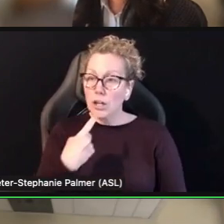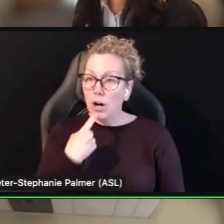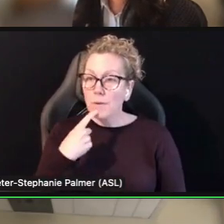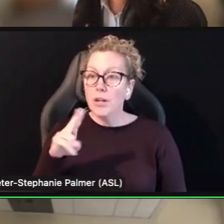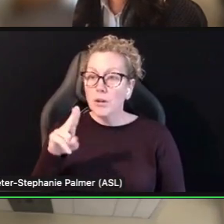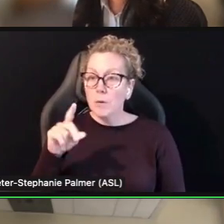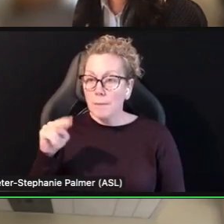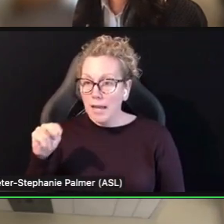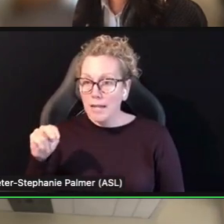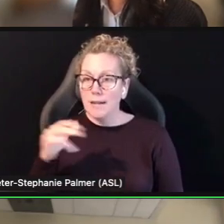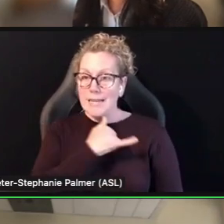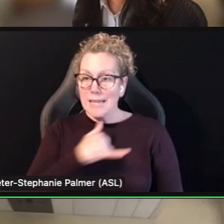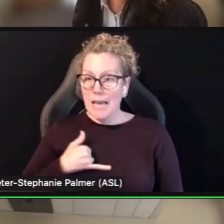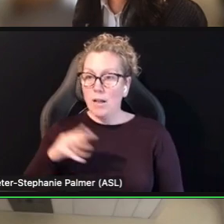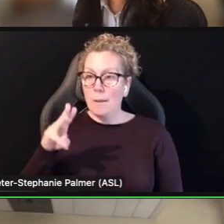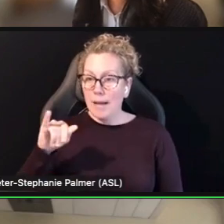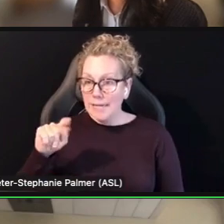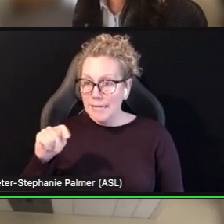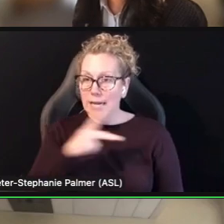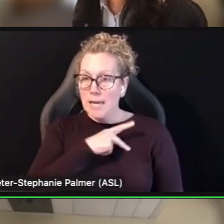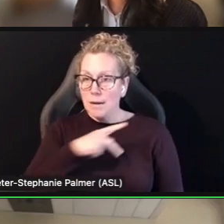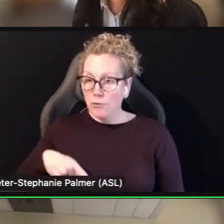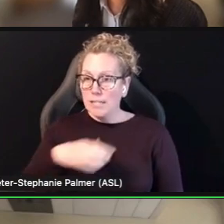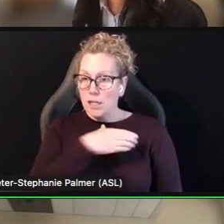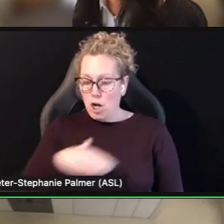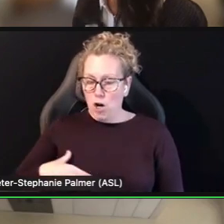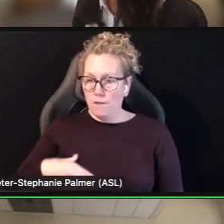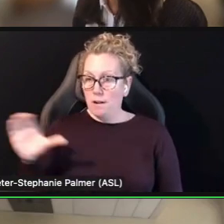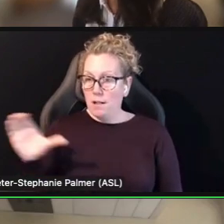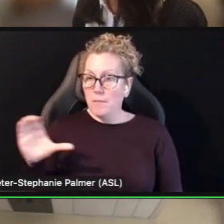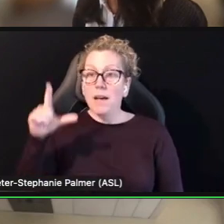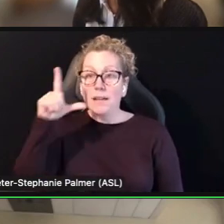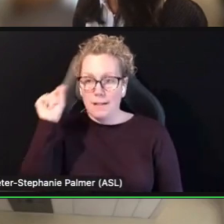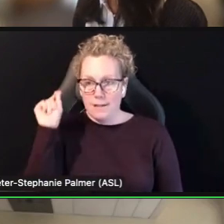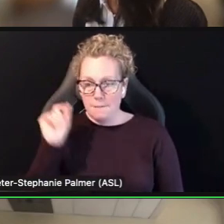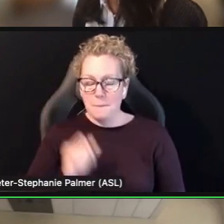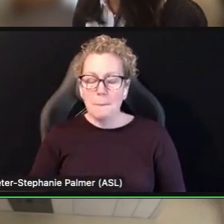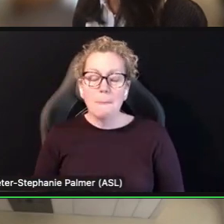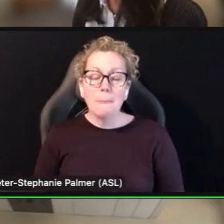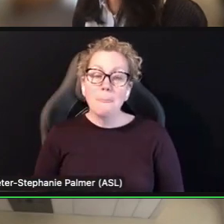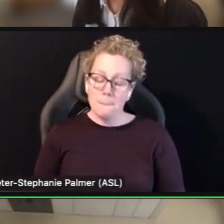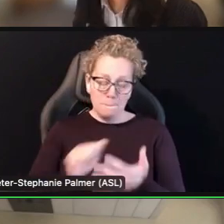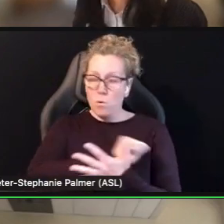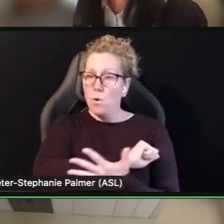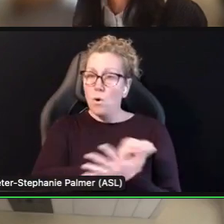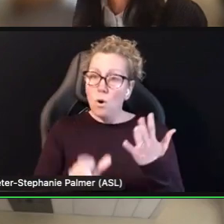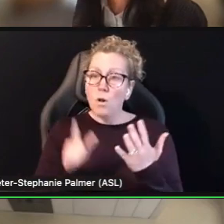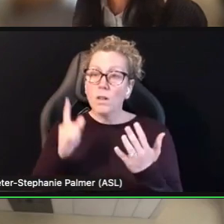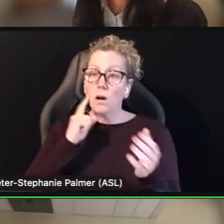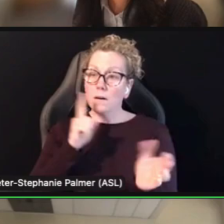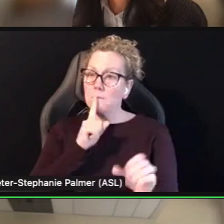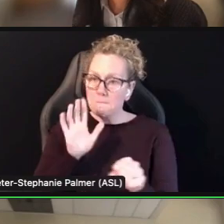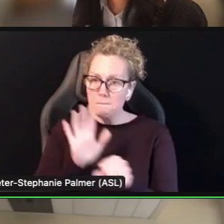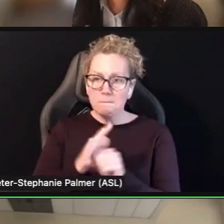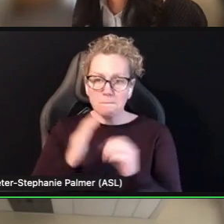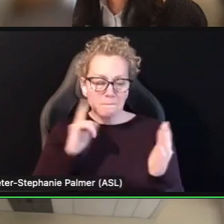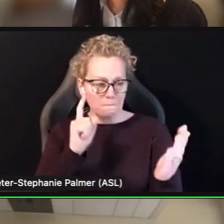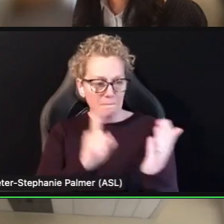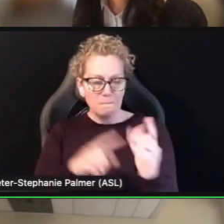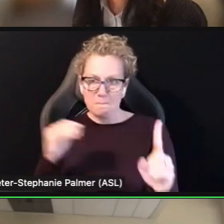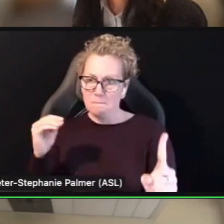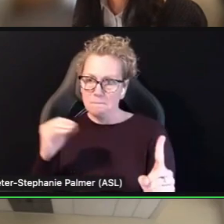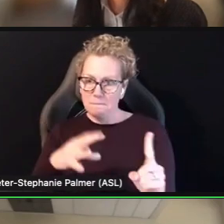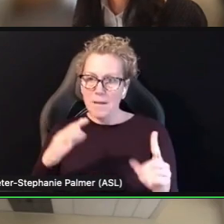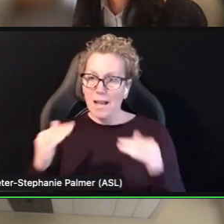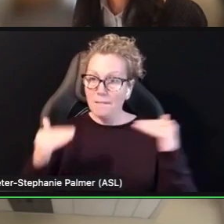Yale, MIT, Princeton, Harvard, Columbia, and Gallaudet, that are committed to highlighting advances in the cognitive